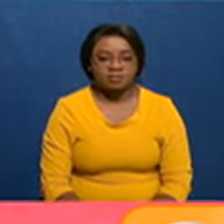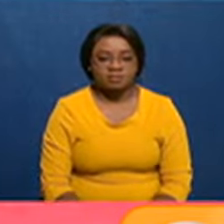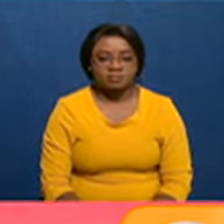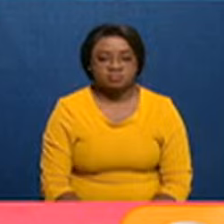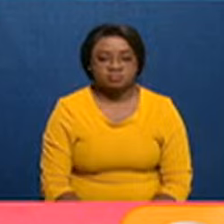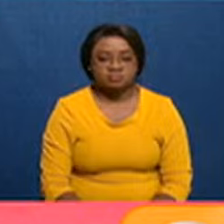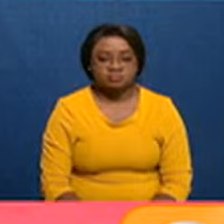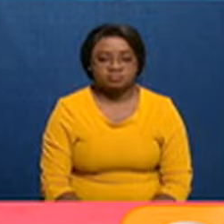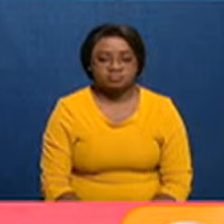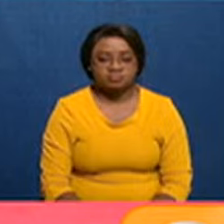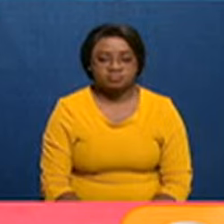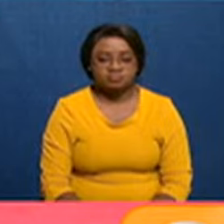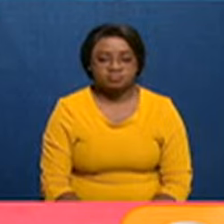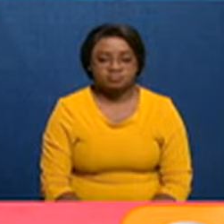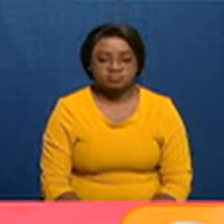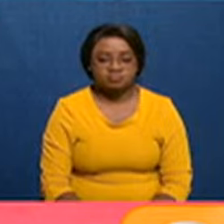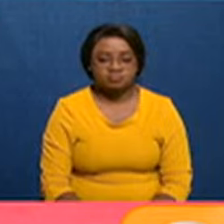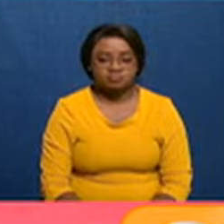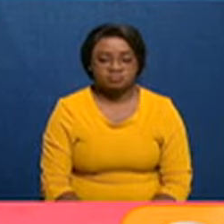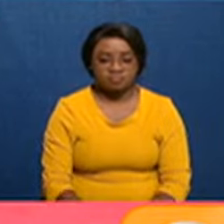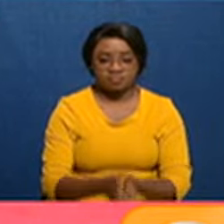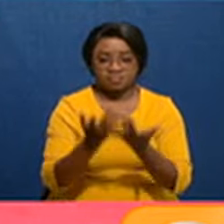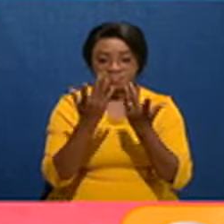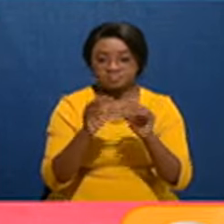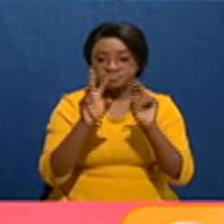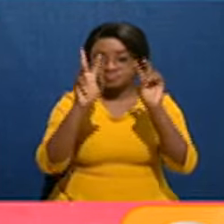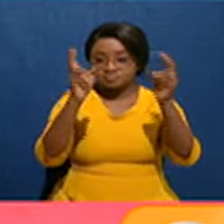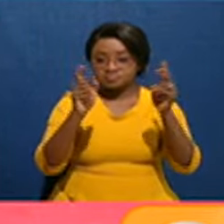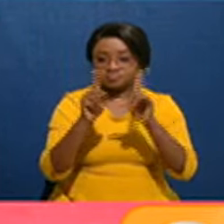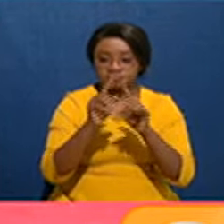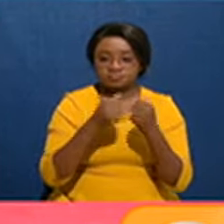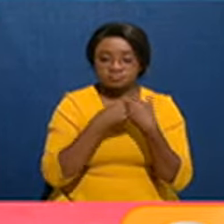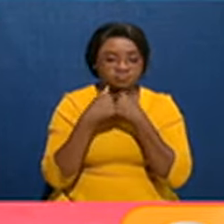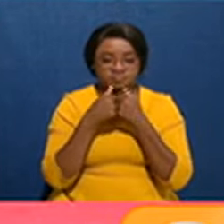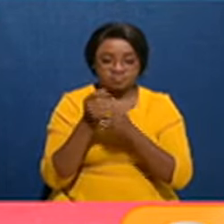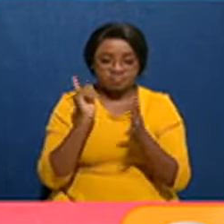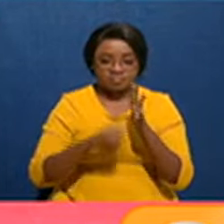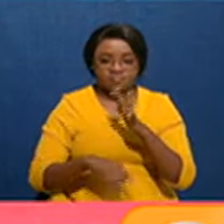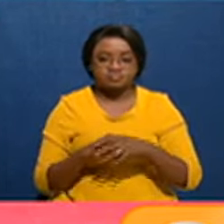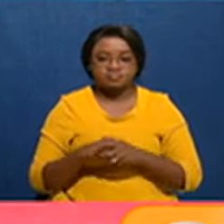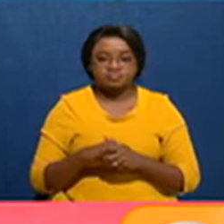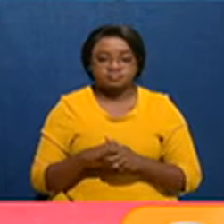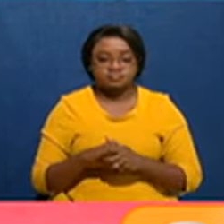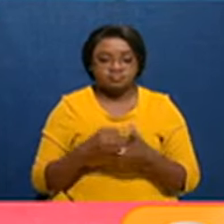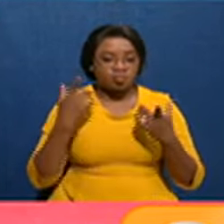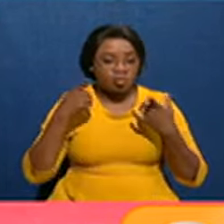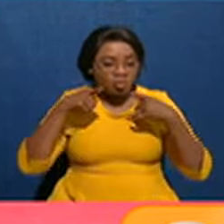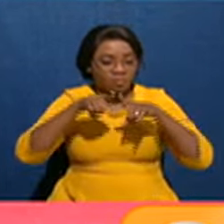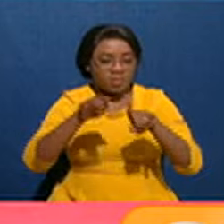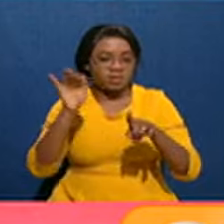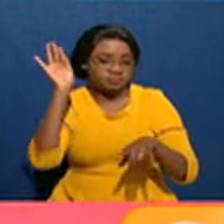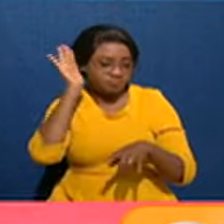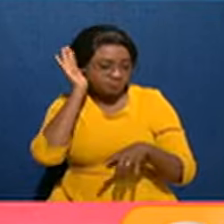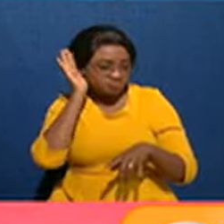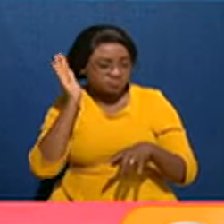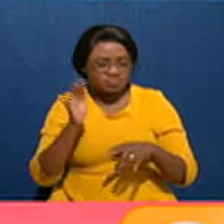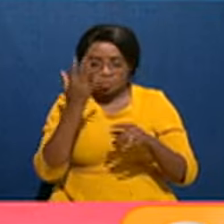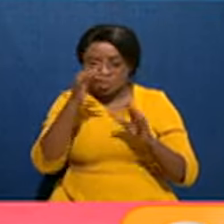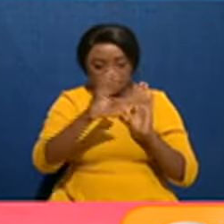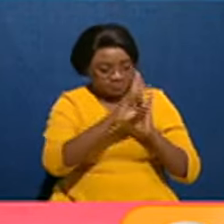from my understanding. The issue, that the challenge here is compliance.